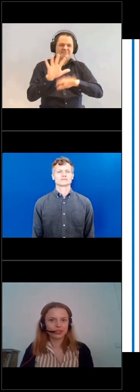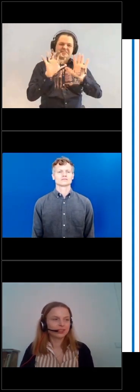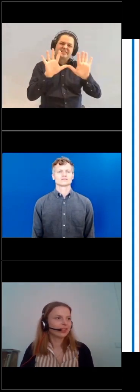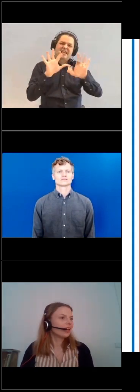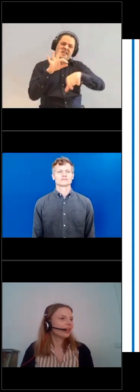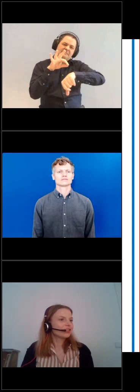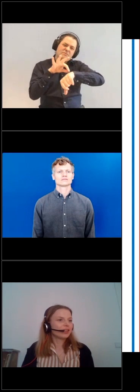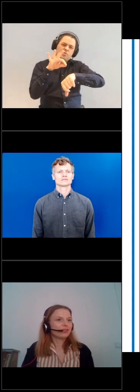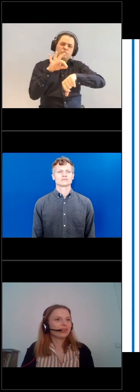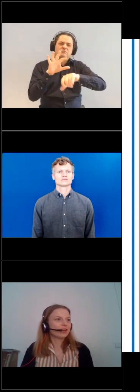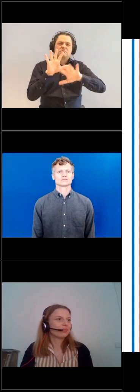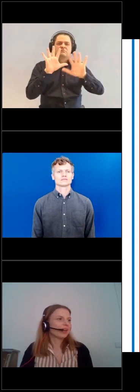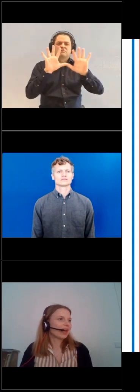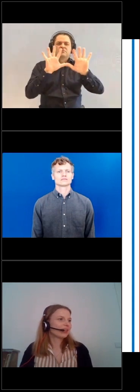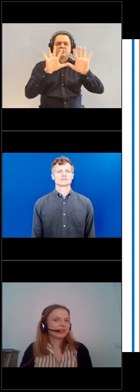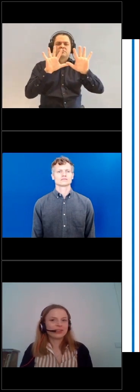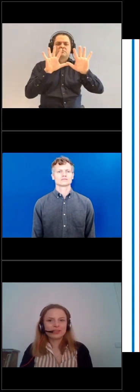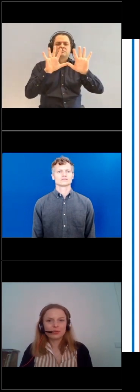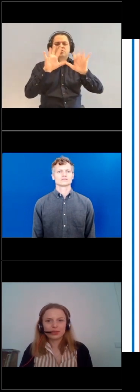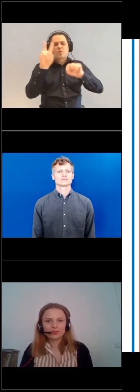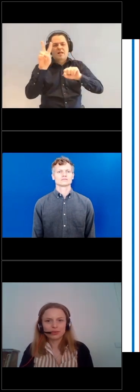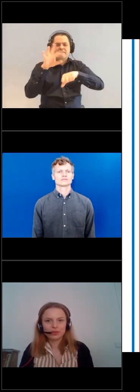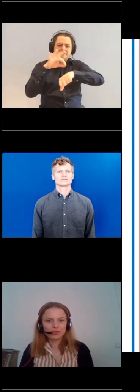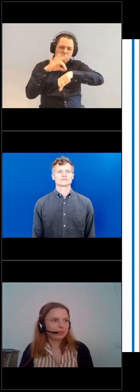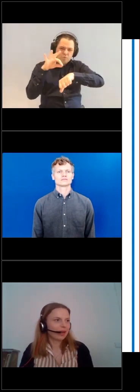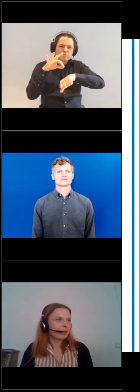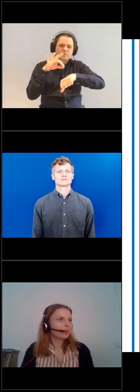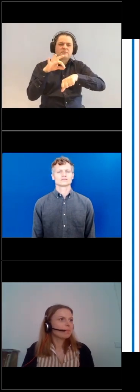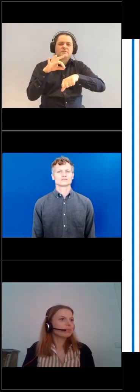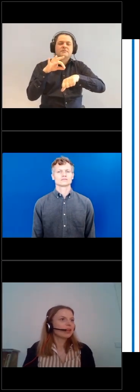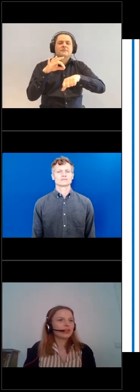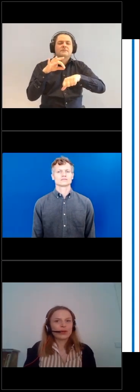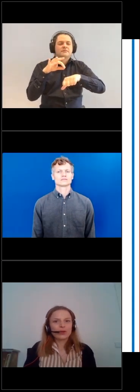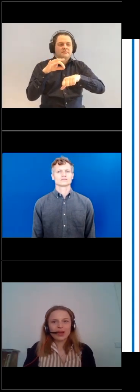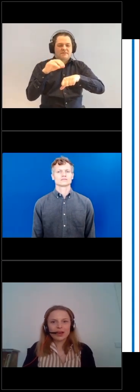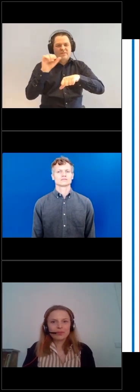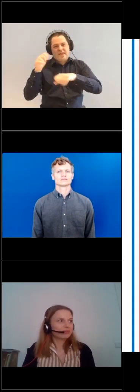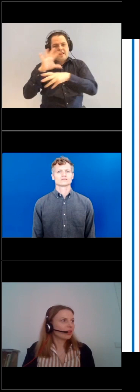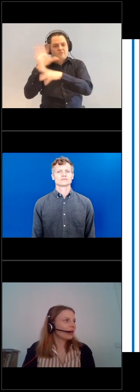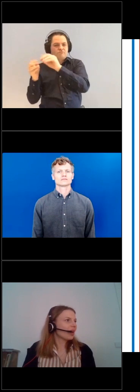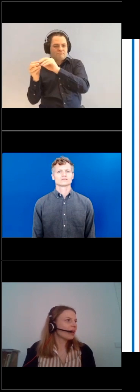for questions to leave Hakan the word for the wrap up. So